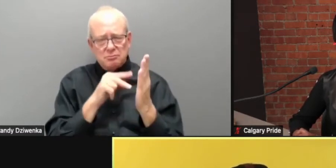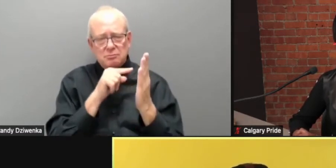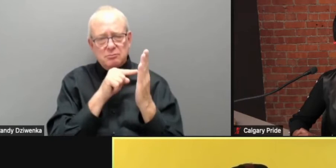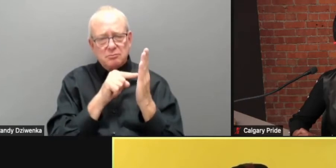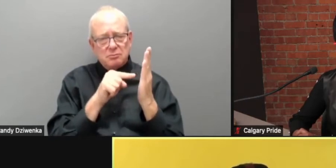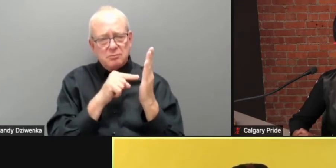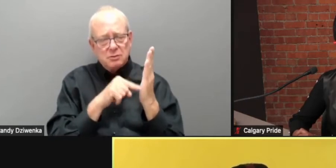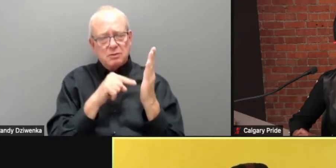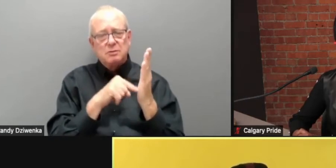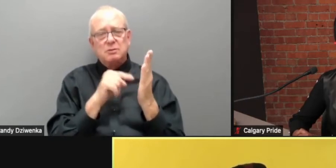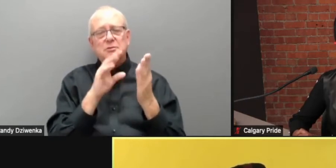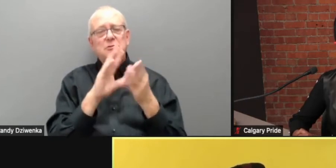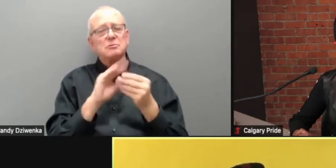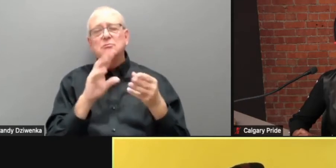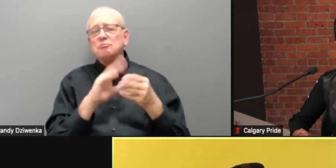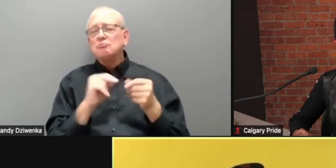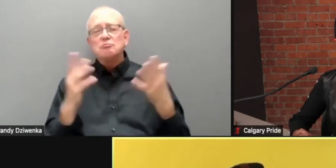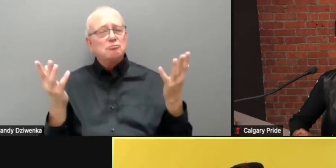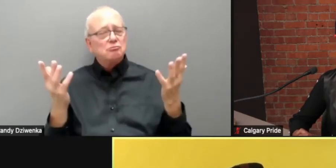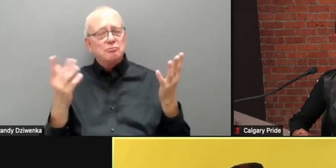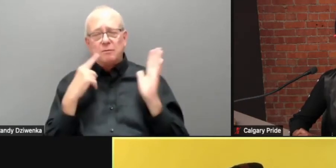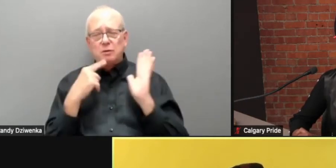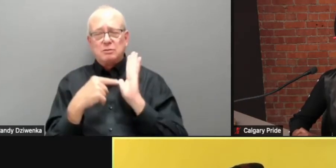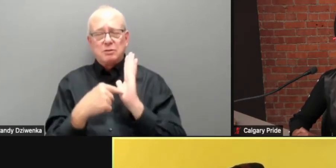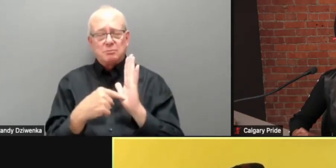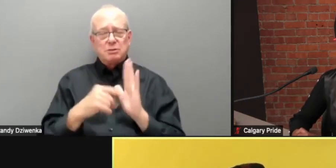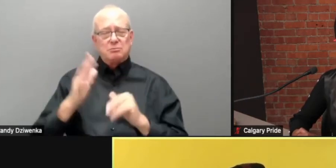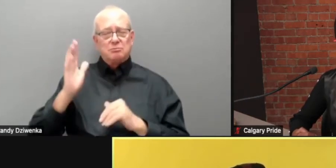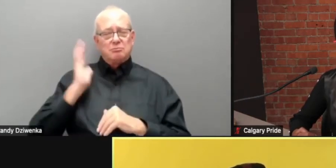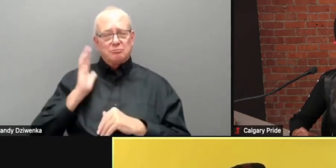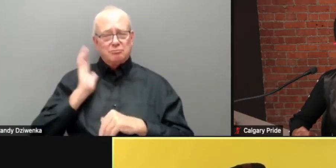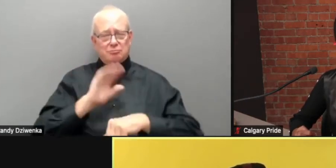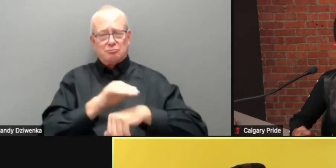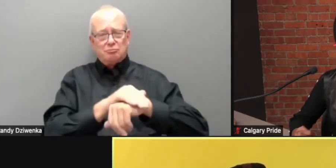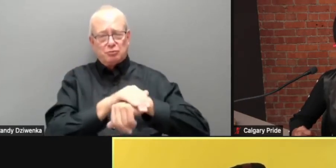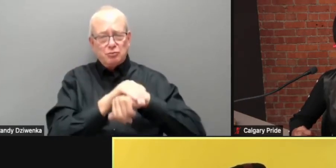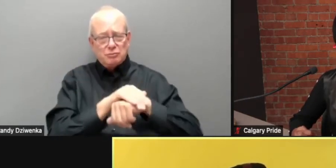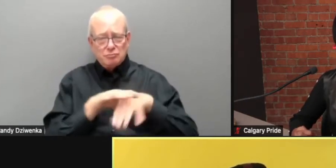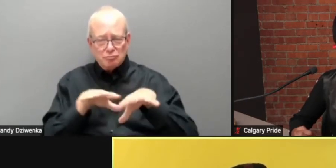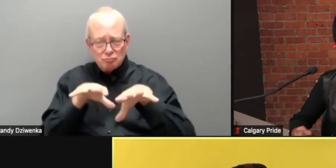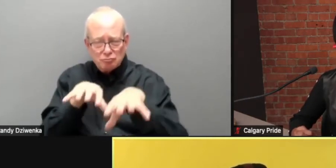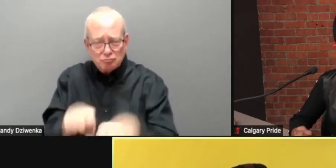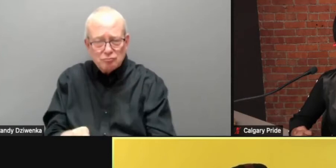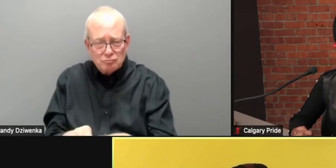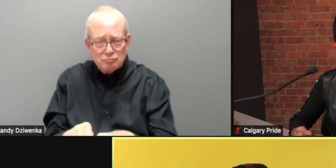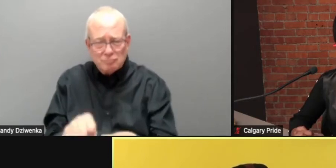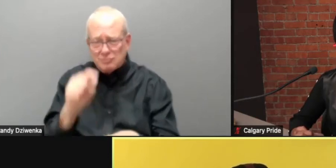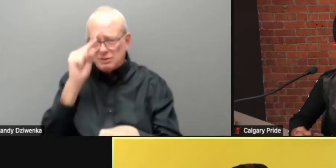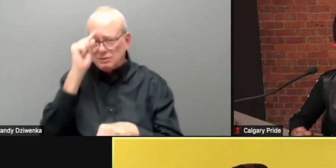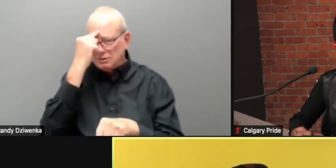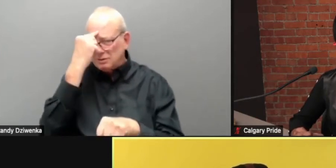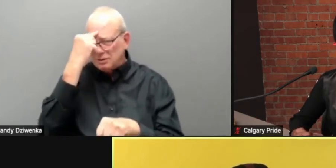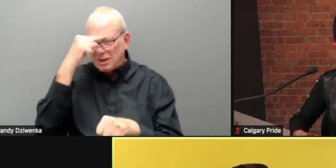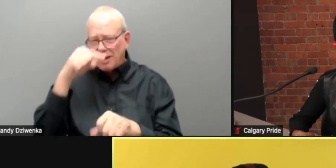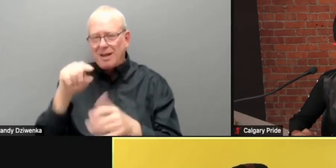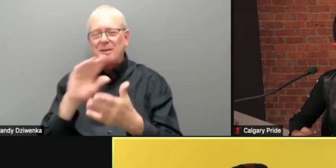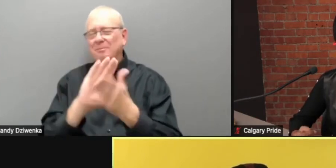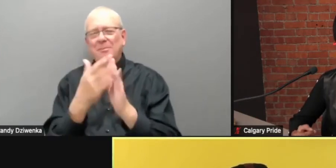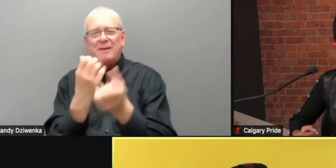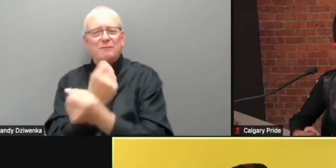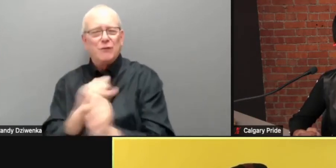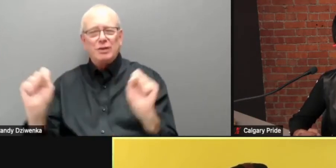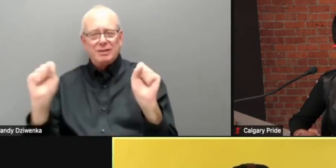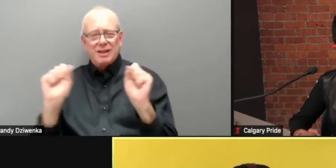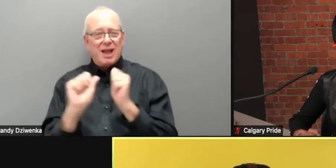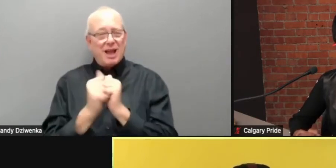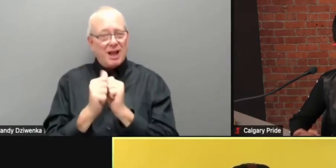the Britishers, then why can't I use the same rule of truth and honesty? And no matter whatever hurdles come my way, I